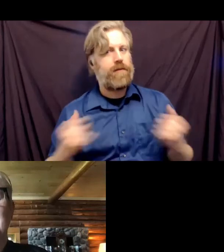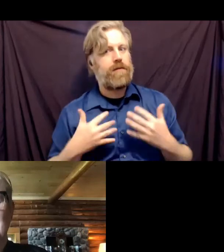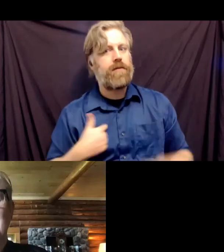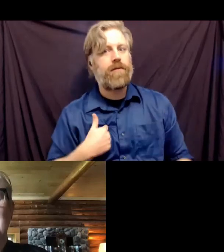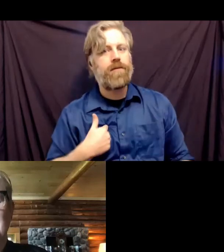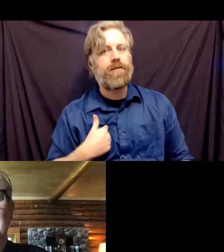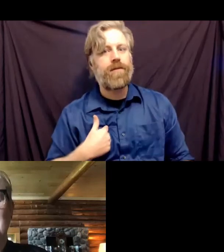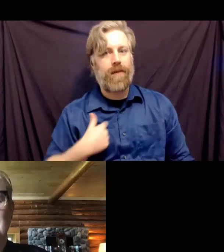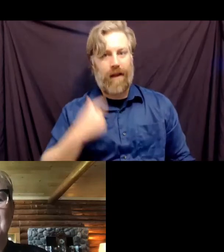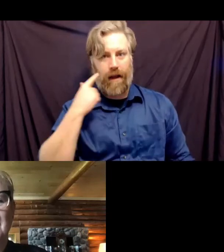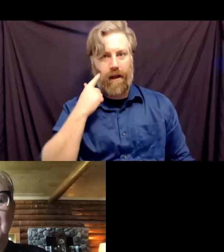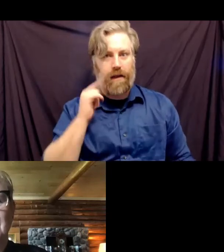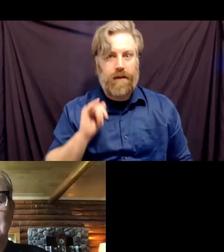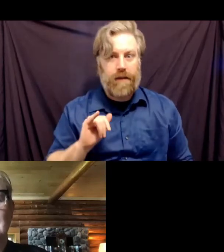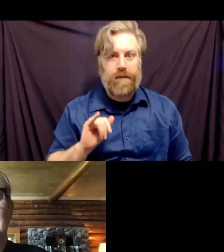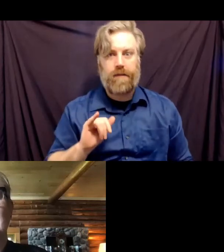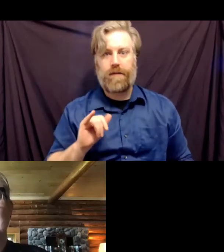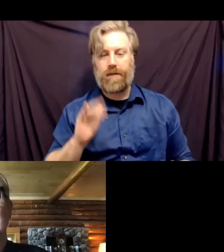because I thought I was going to have,